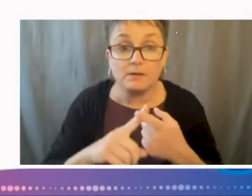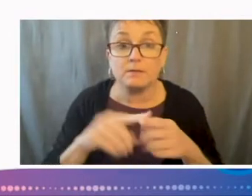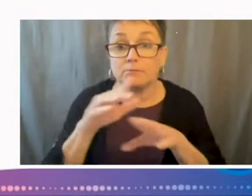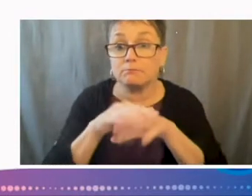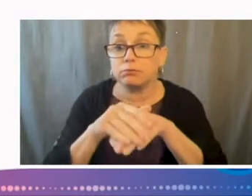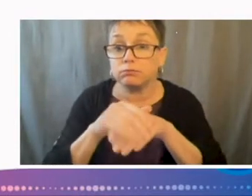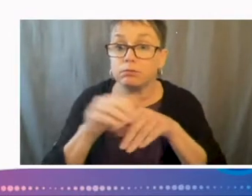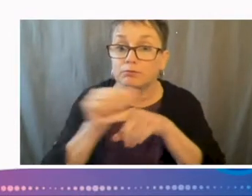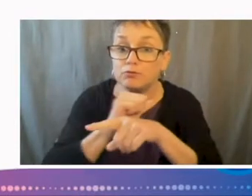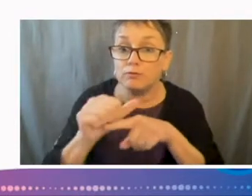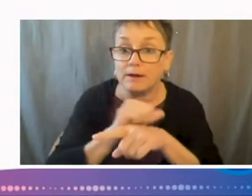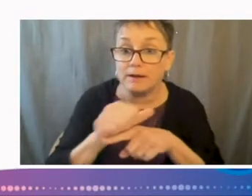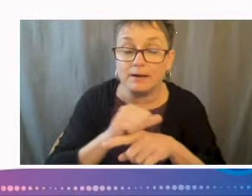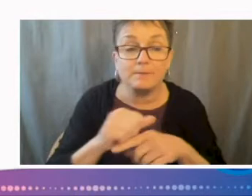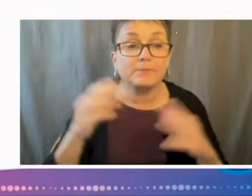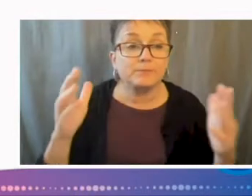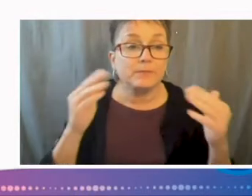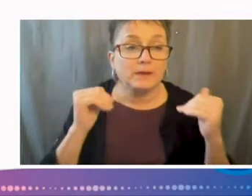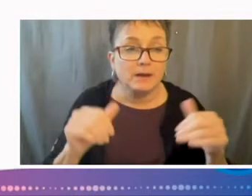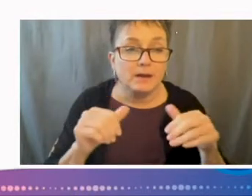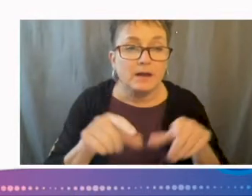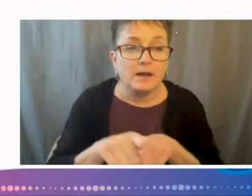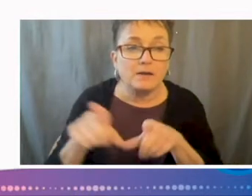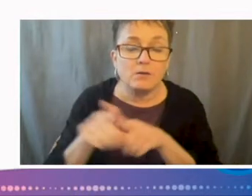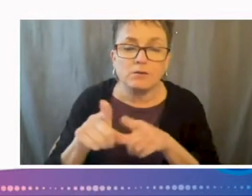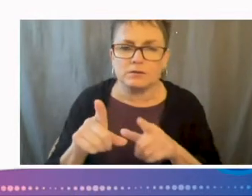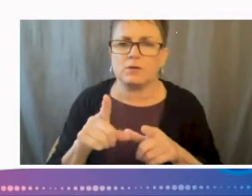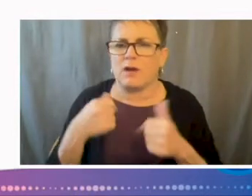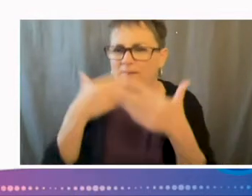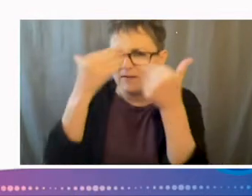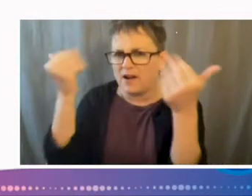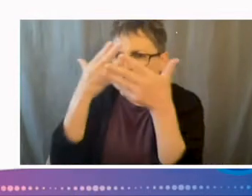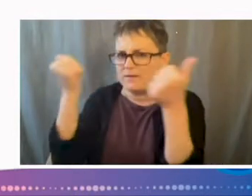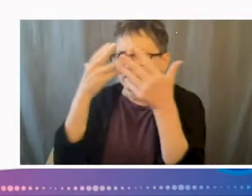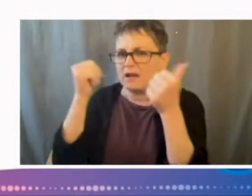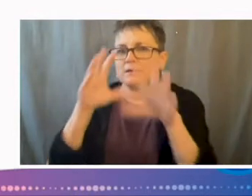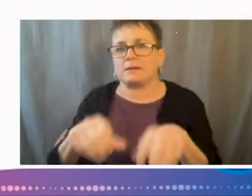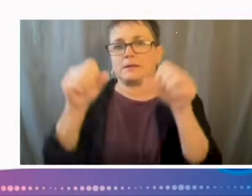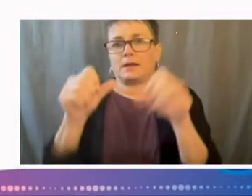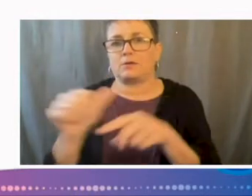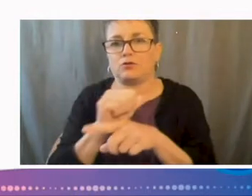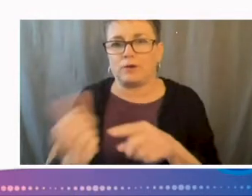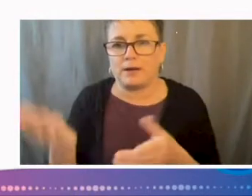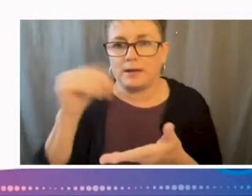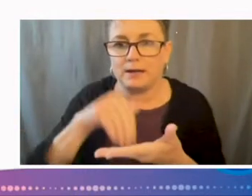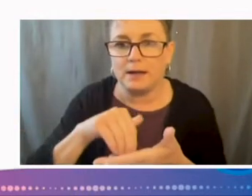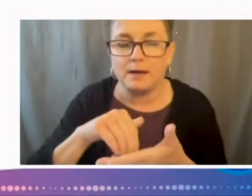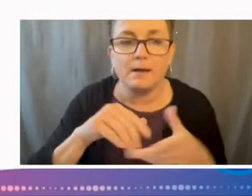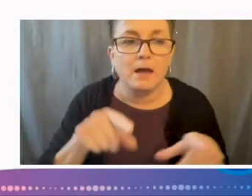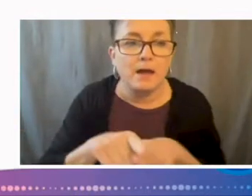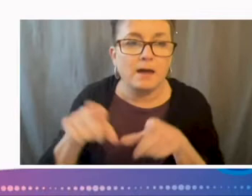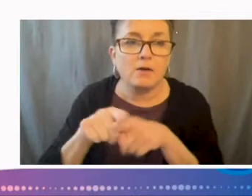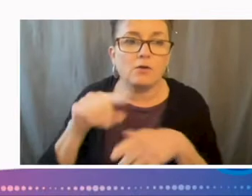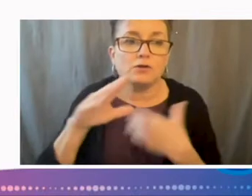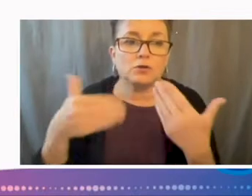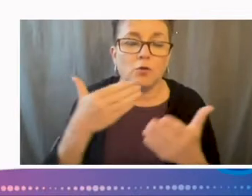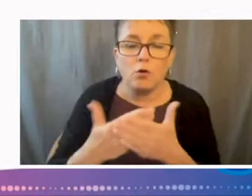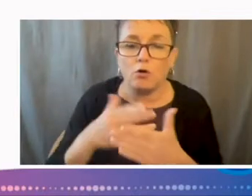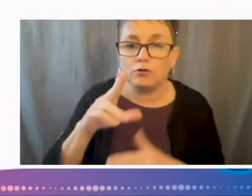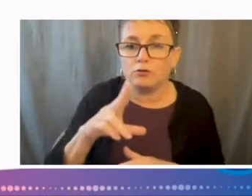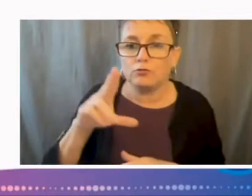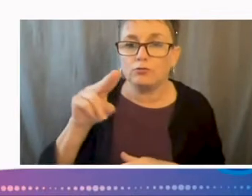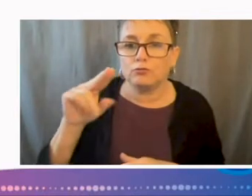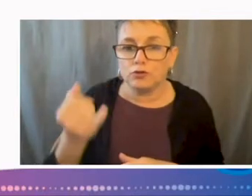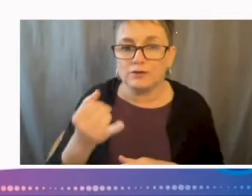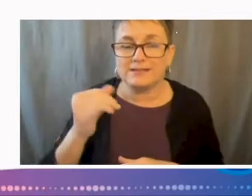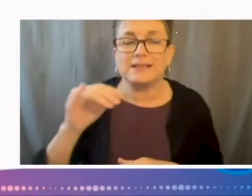training is also offered for operators when needed. In addition, all New Jersey Transit buses are equipped with video and